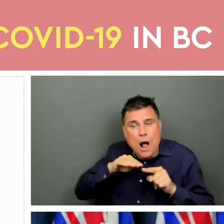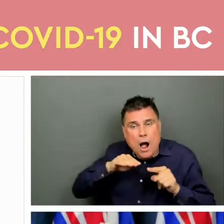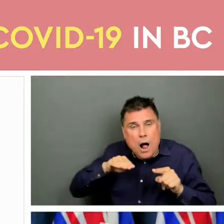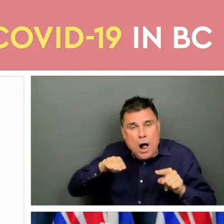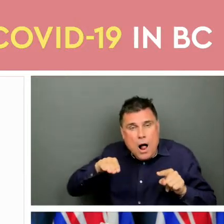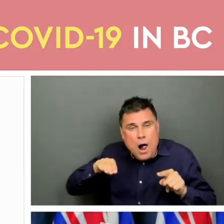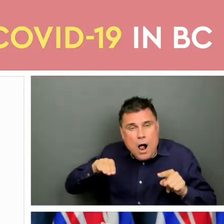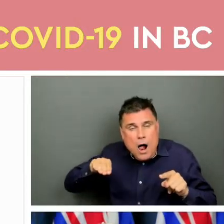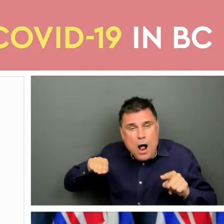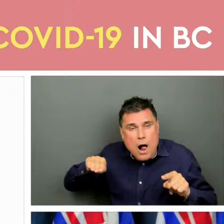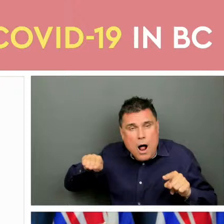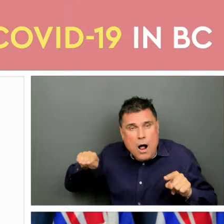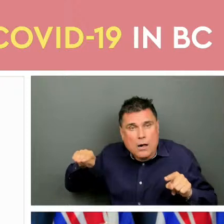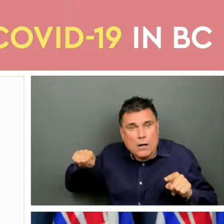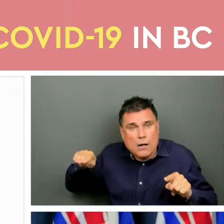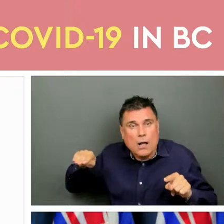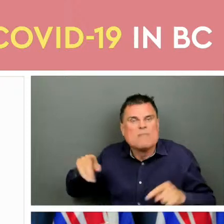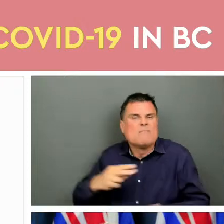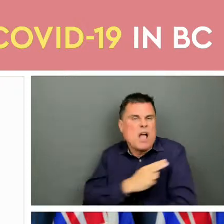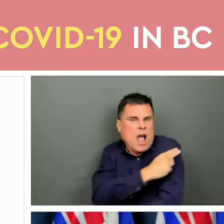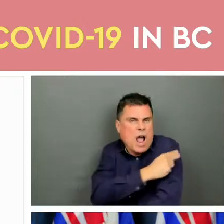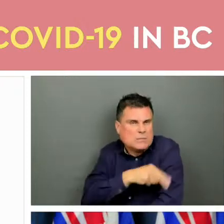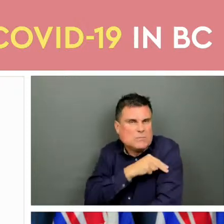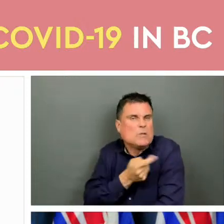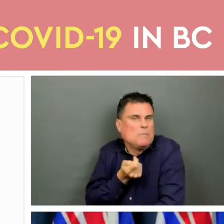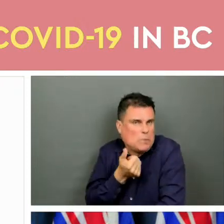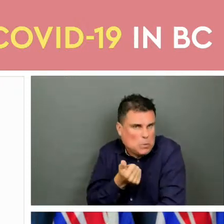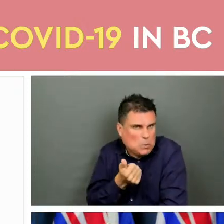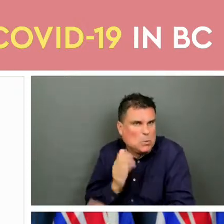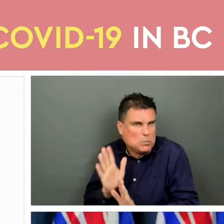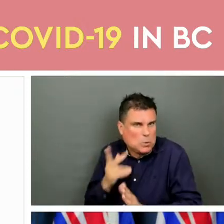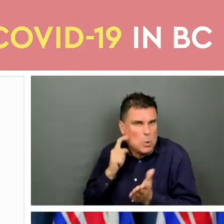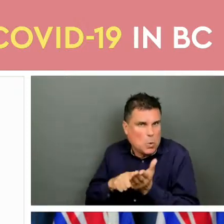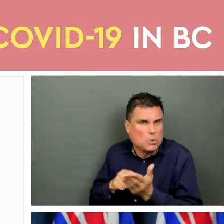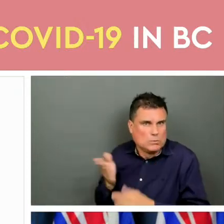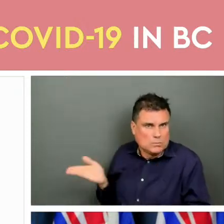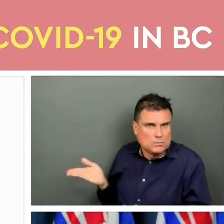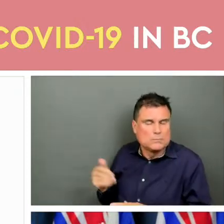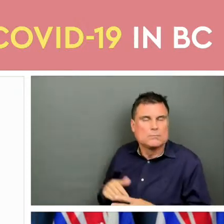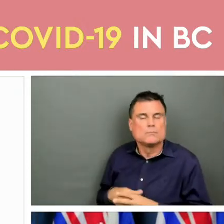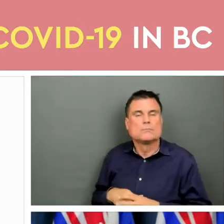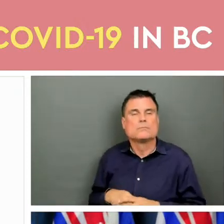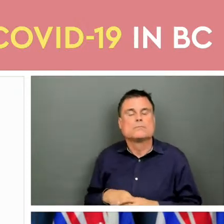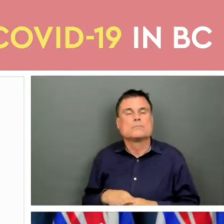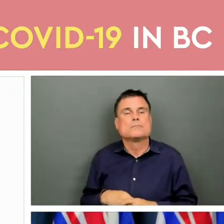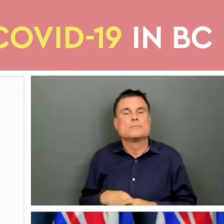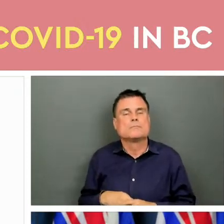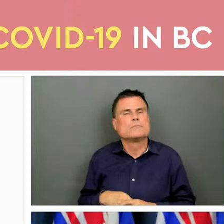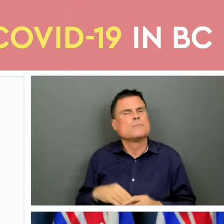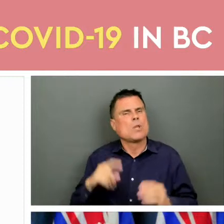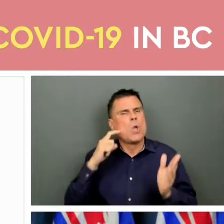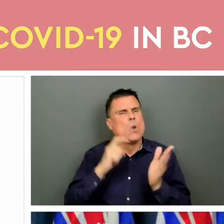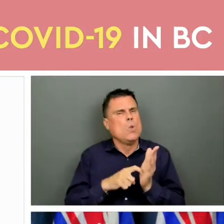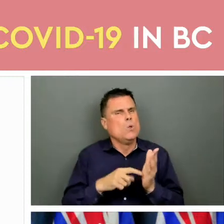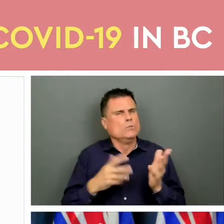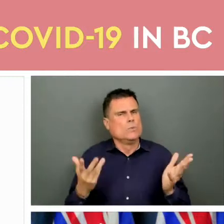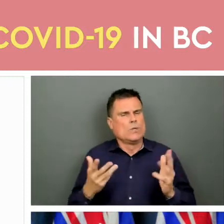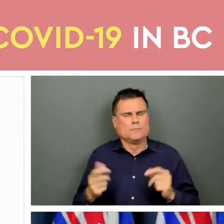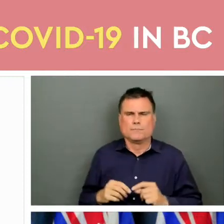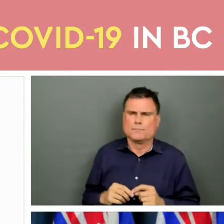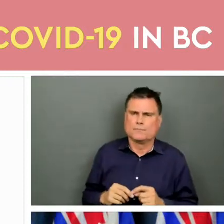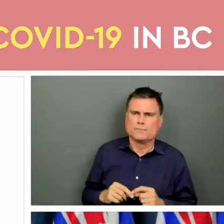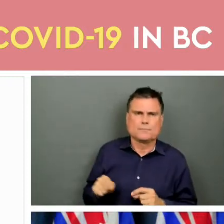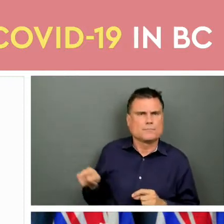see a decrease in hospitalizations that continues. One of the things that we note on this, and it reflects again